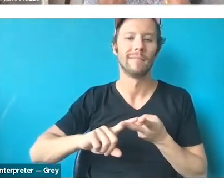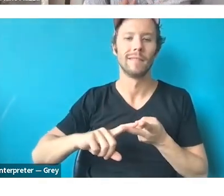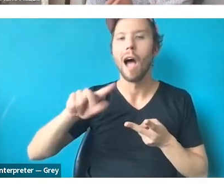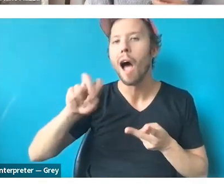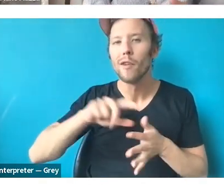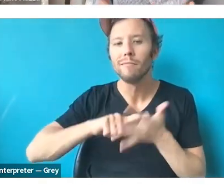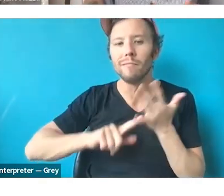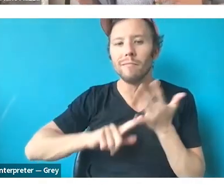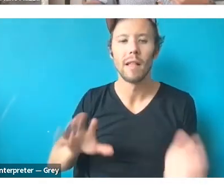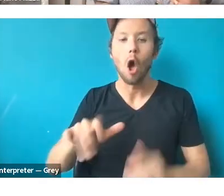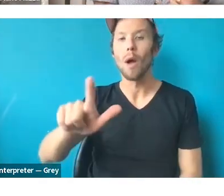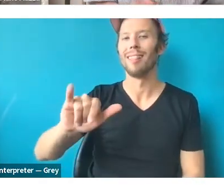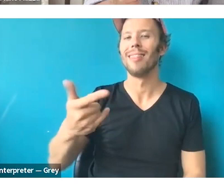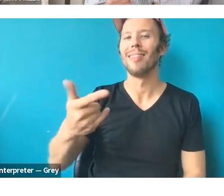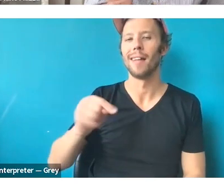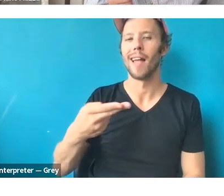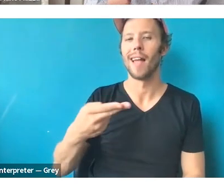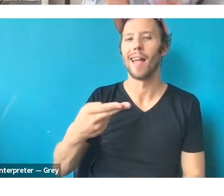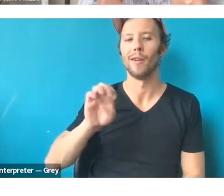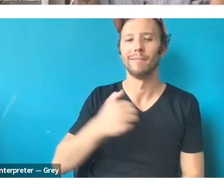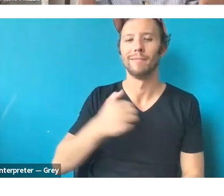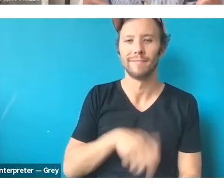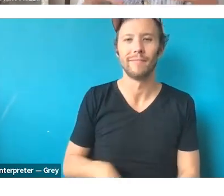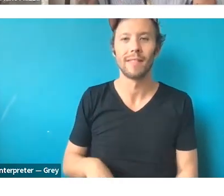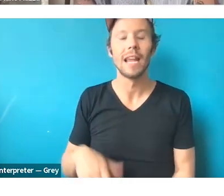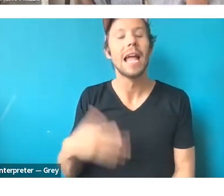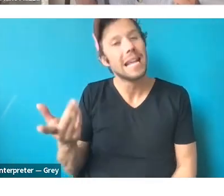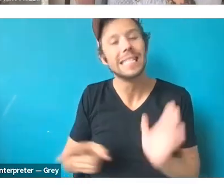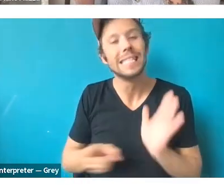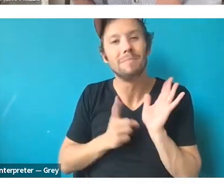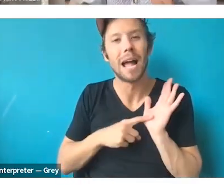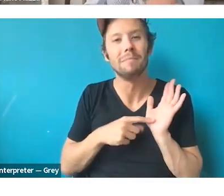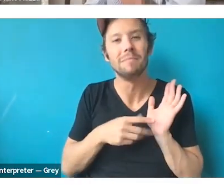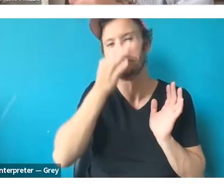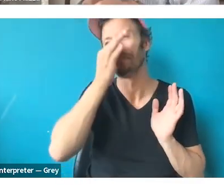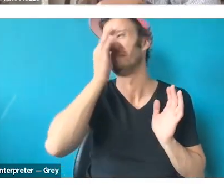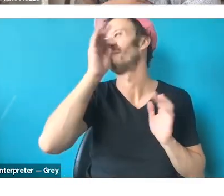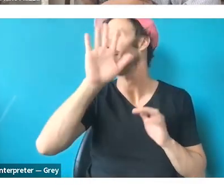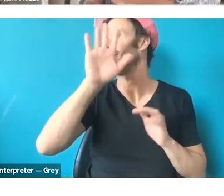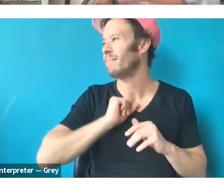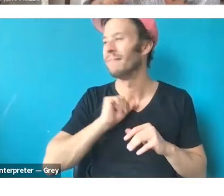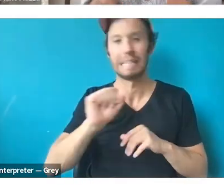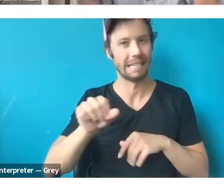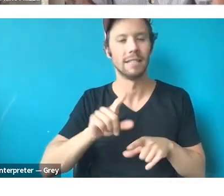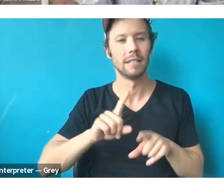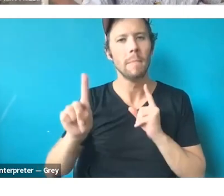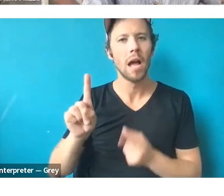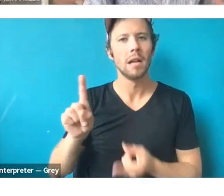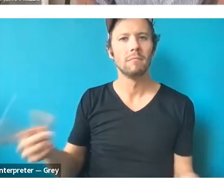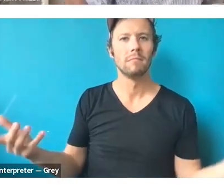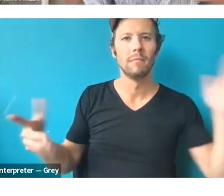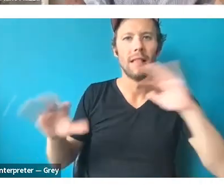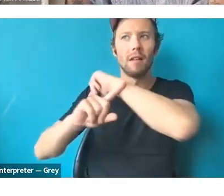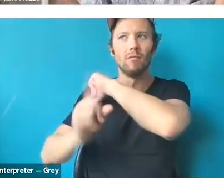It's, it's a little, I'm not going to lie, it's a little stinky sometimes. But these are all ideas and jobs. This could create